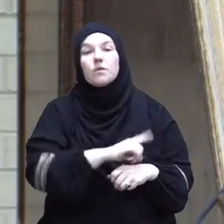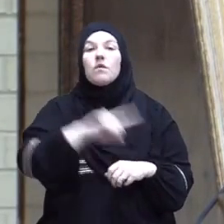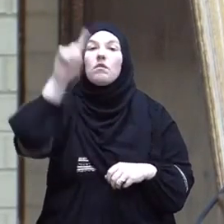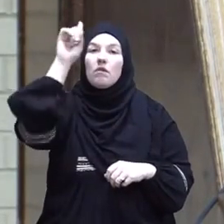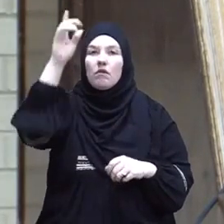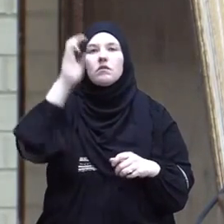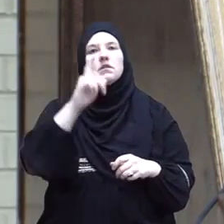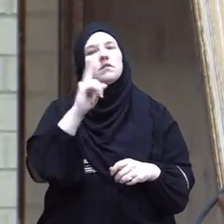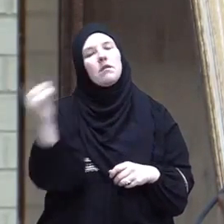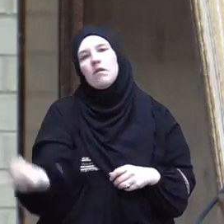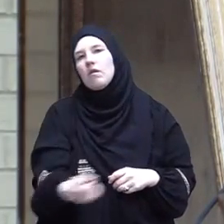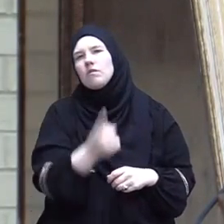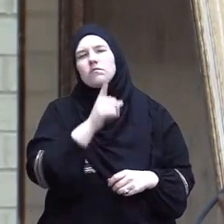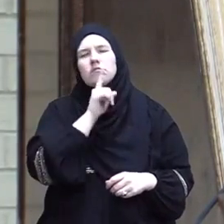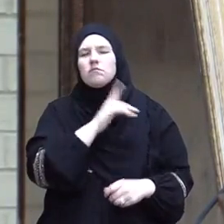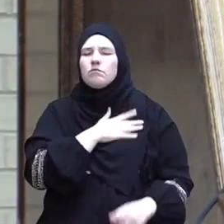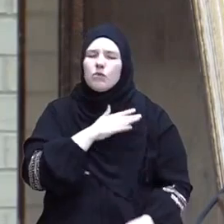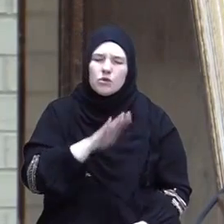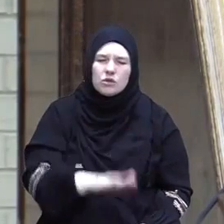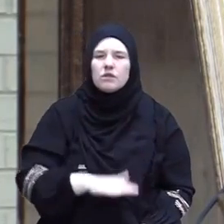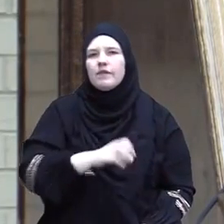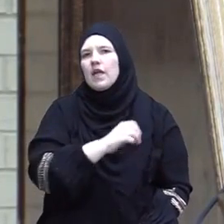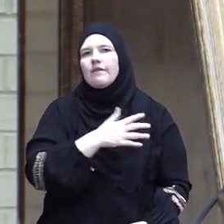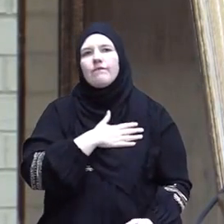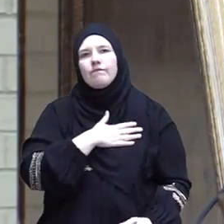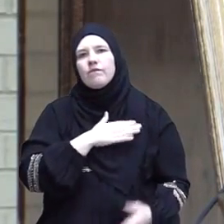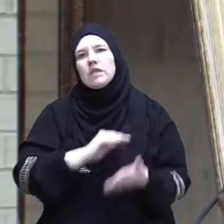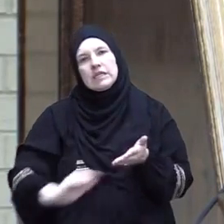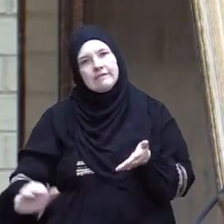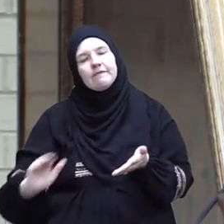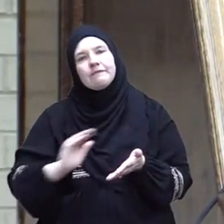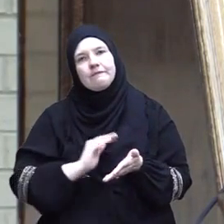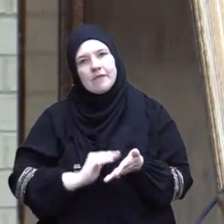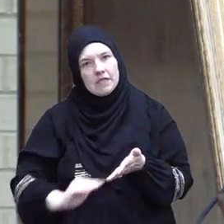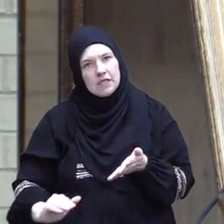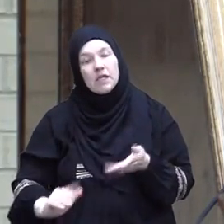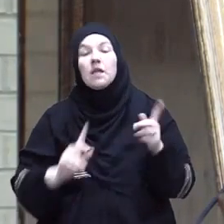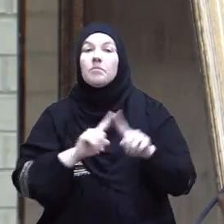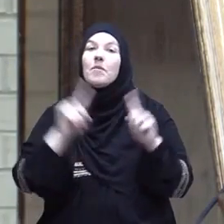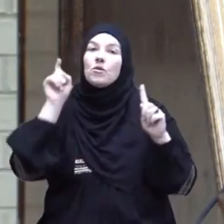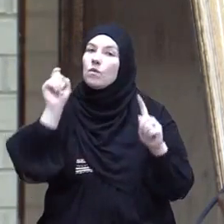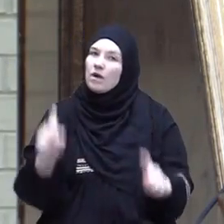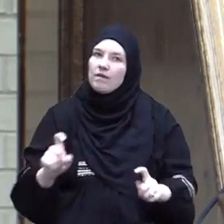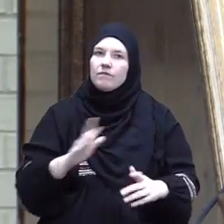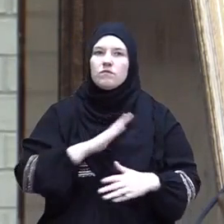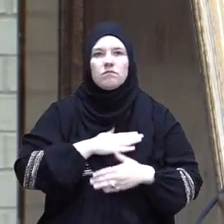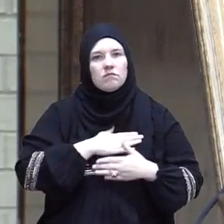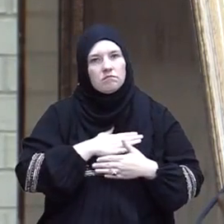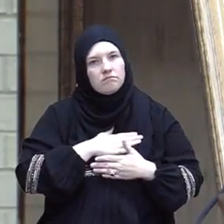is oft merciful, oft forgiving, but you have to submit your